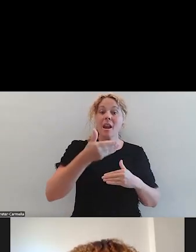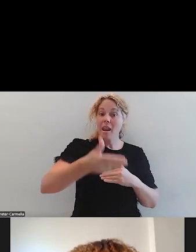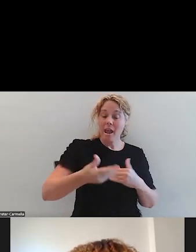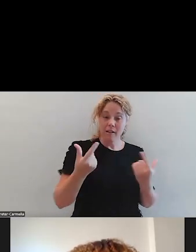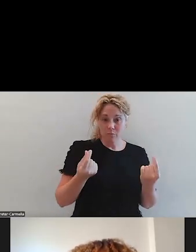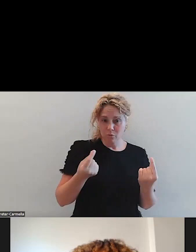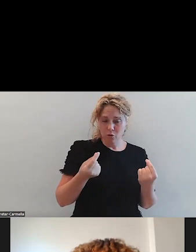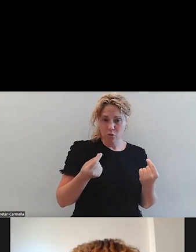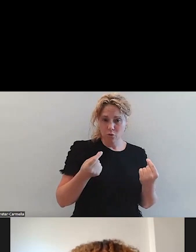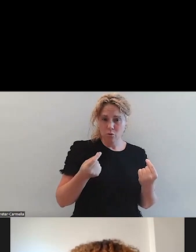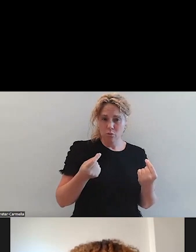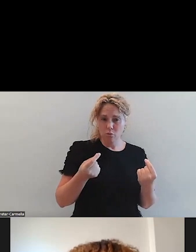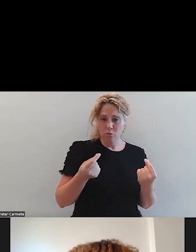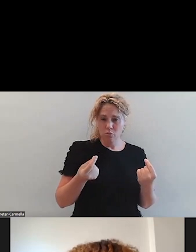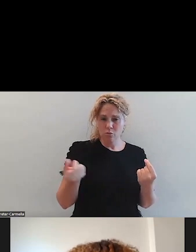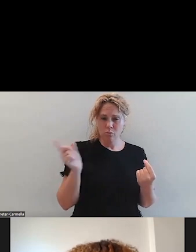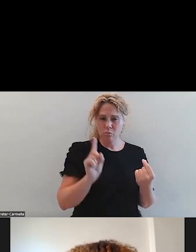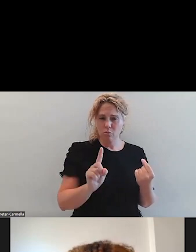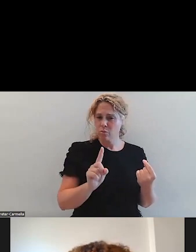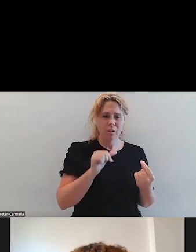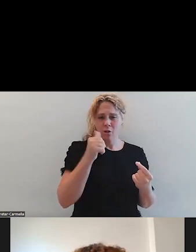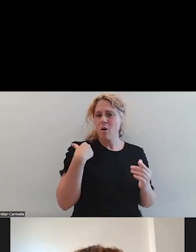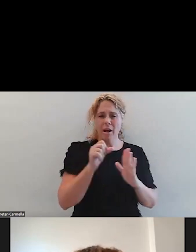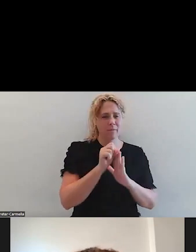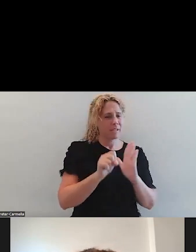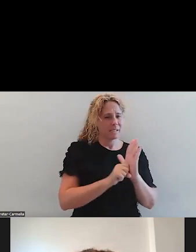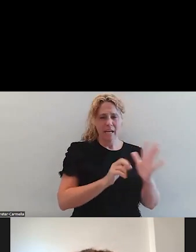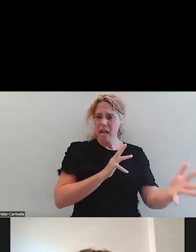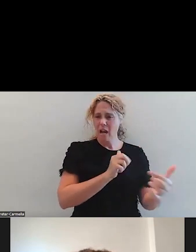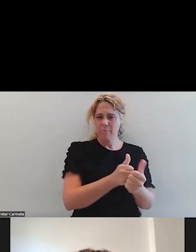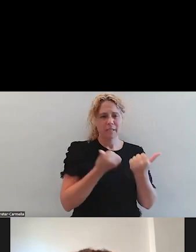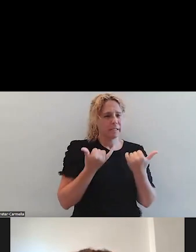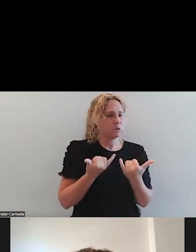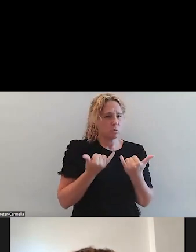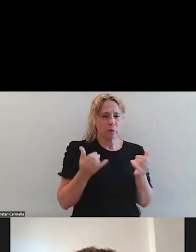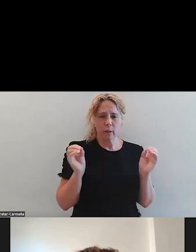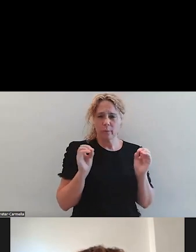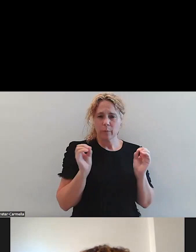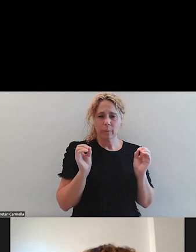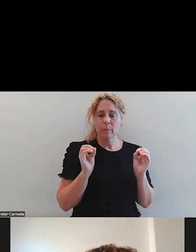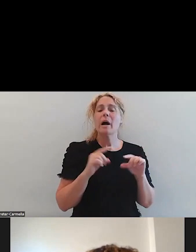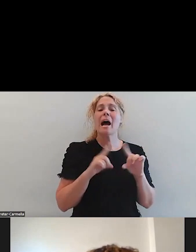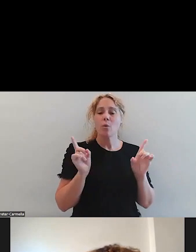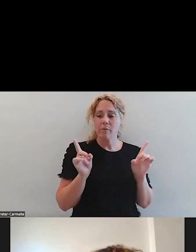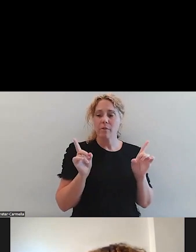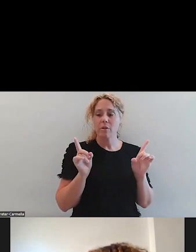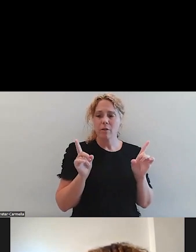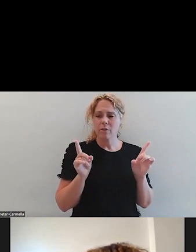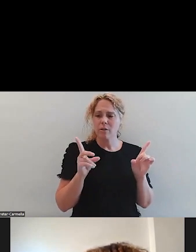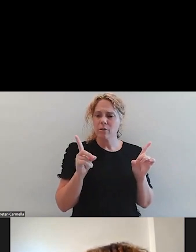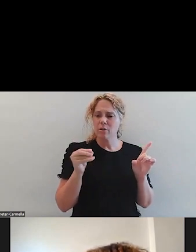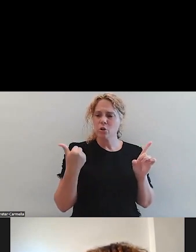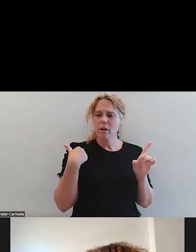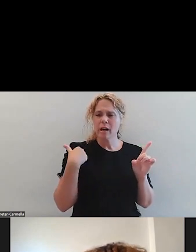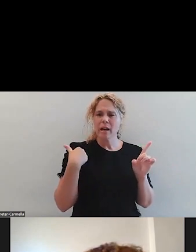be bringing up, we don't have a state update for you today. However, do we have